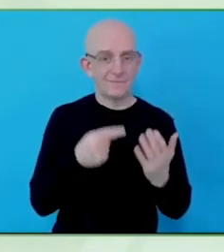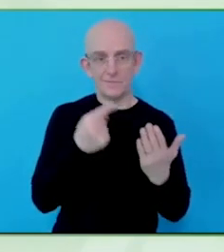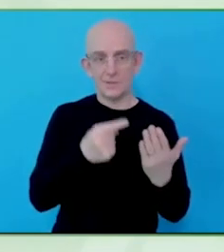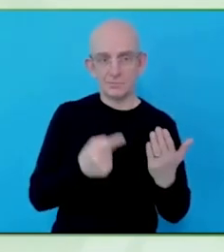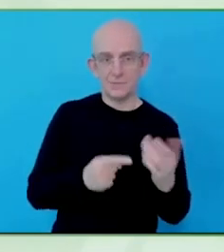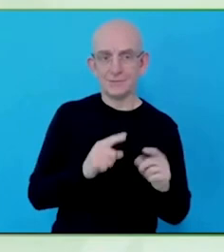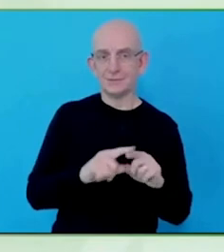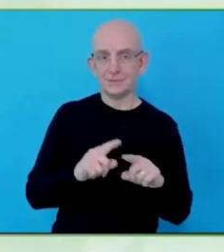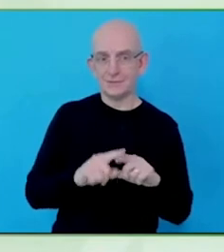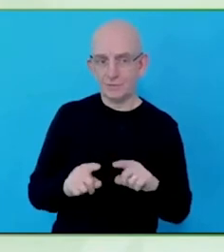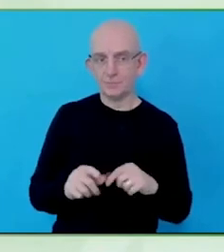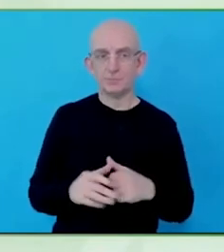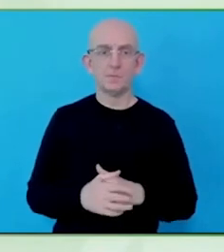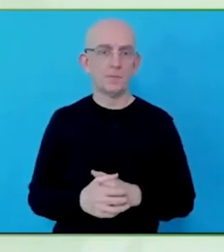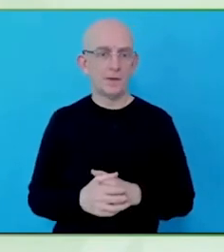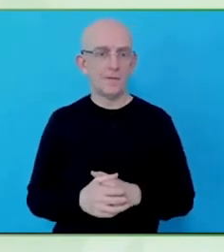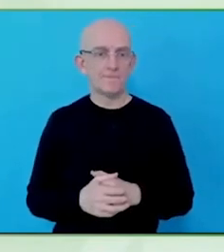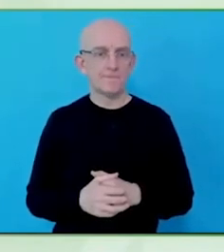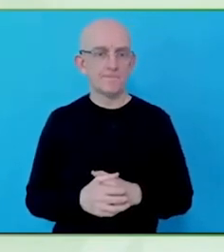It just raises awareness.